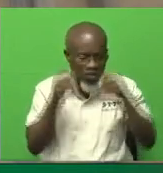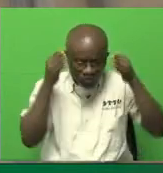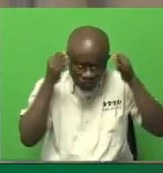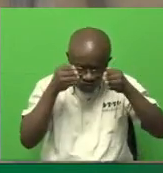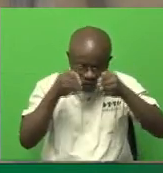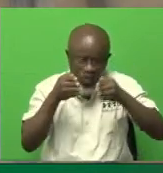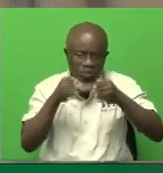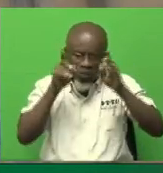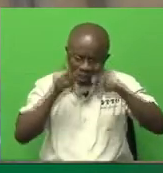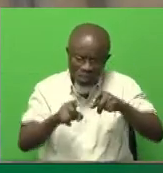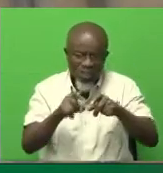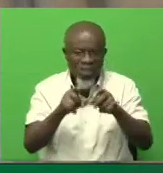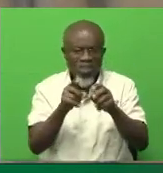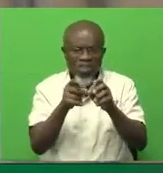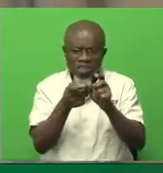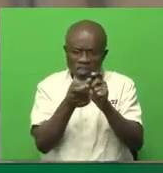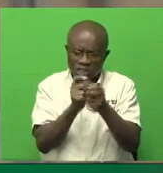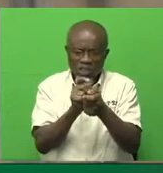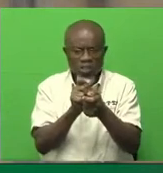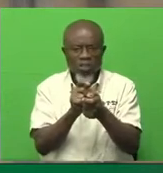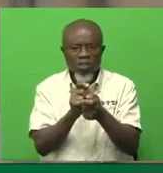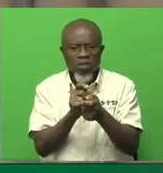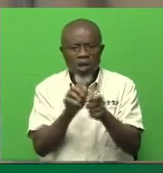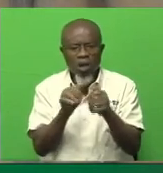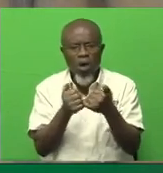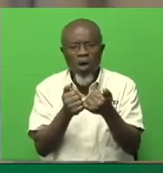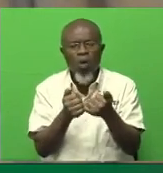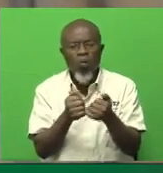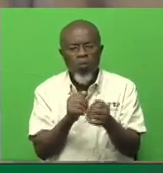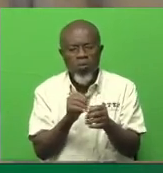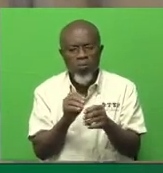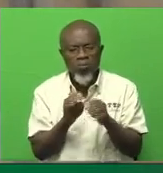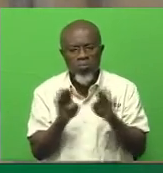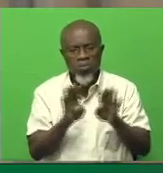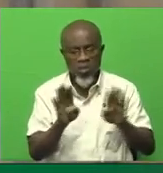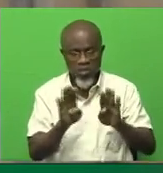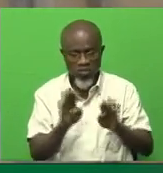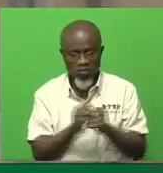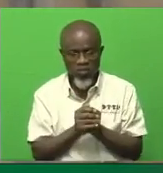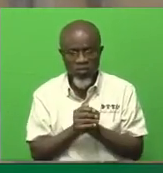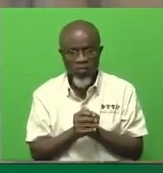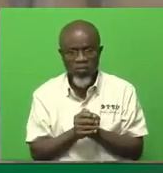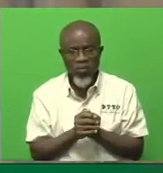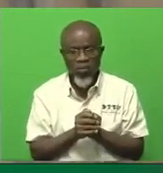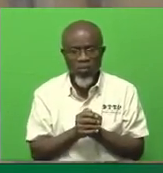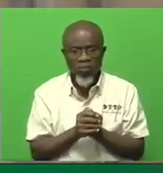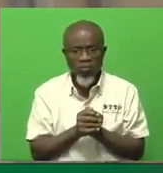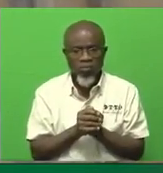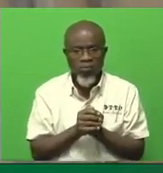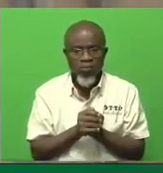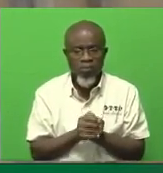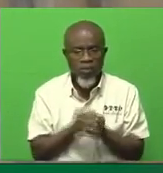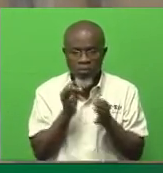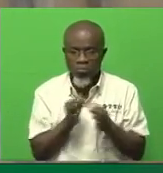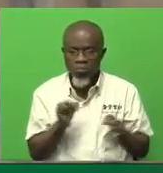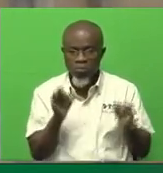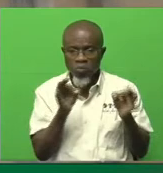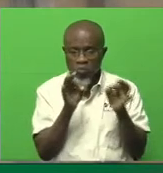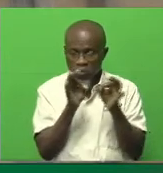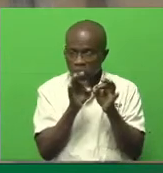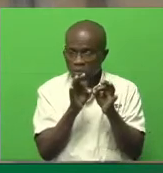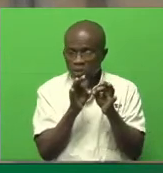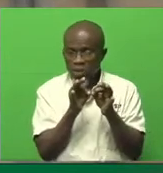the government will step up its NCD program will step up its NCD initiatives but what is the missing